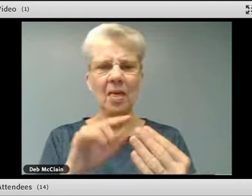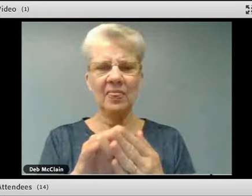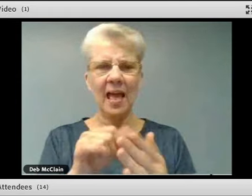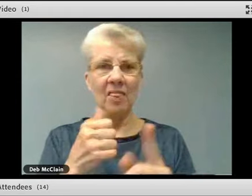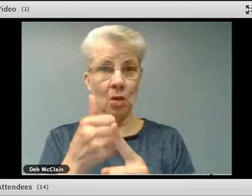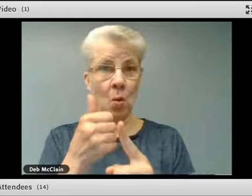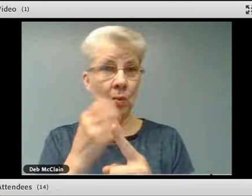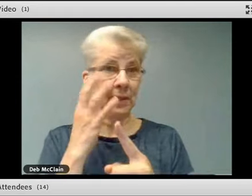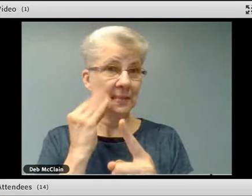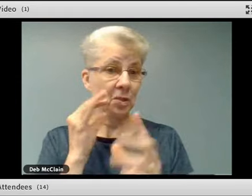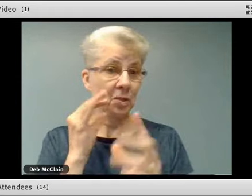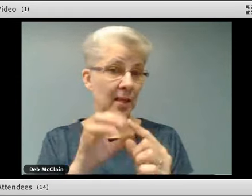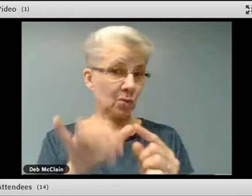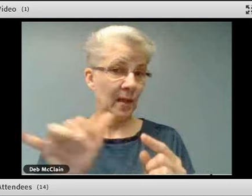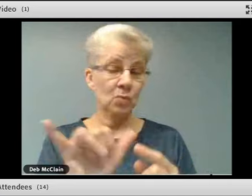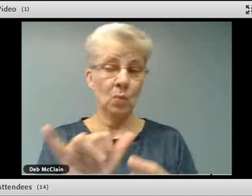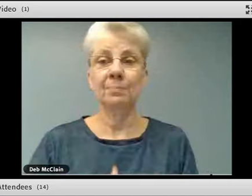well.